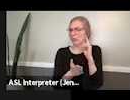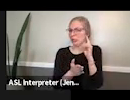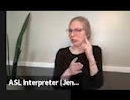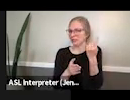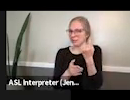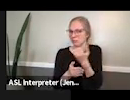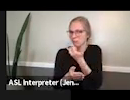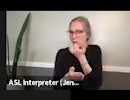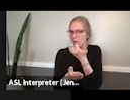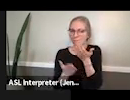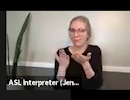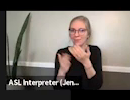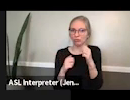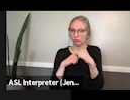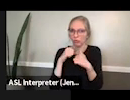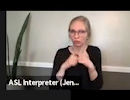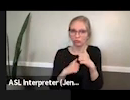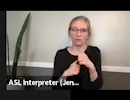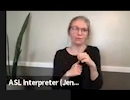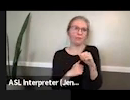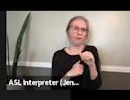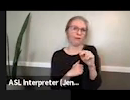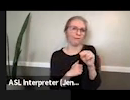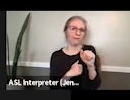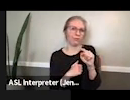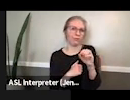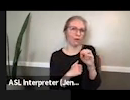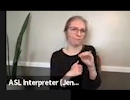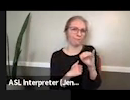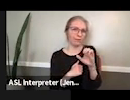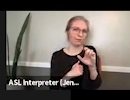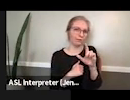either structurally, anatomically, physiologically,